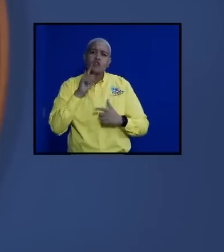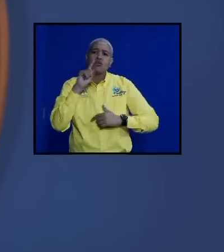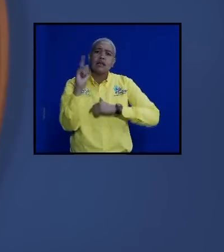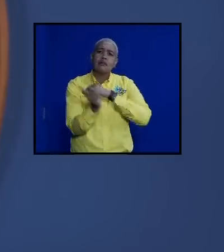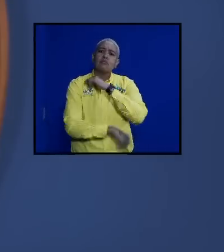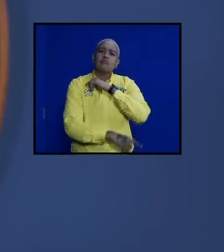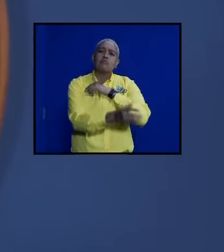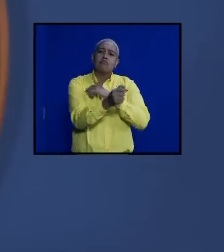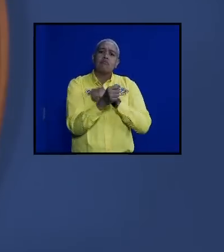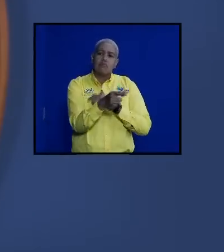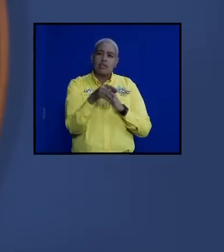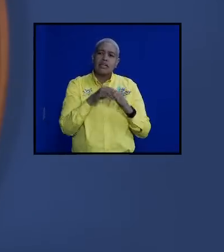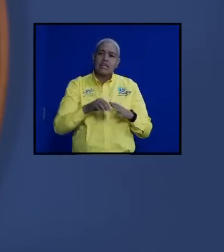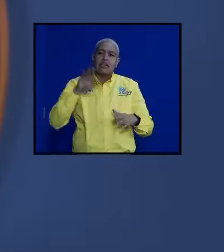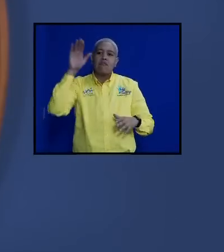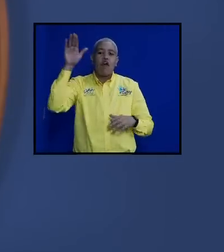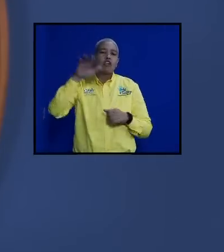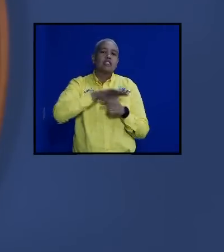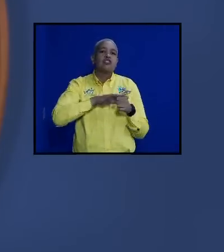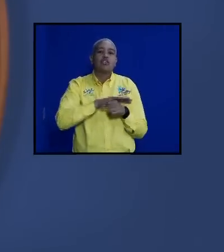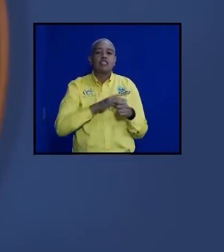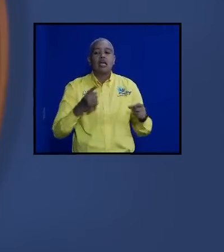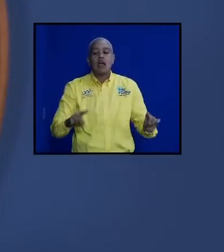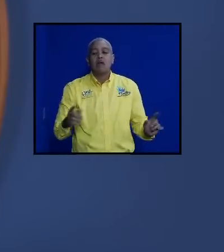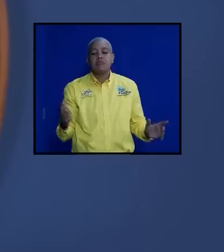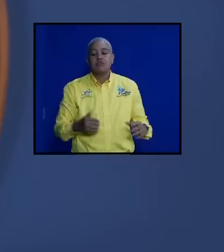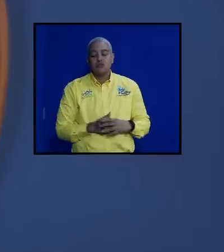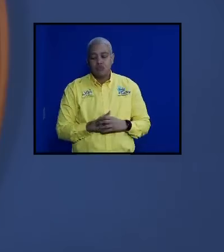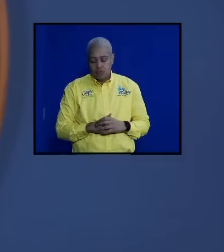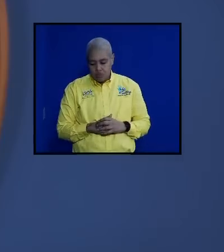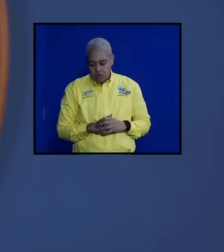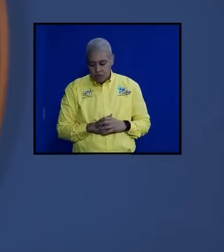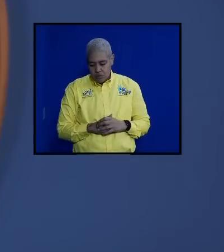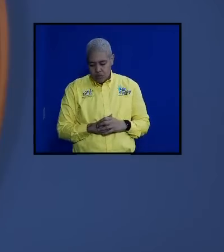them in foreign jurisdictions. So that is